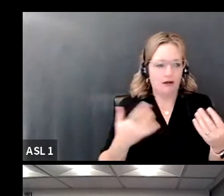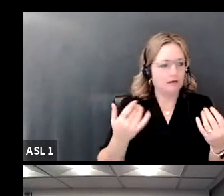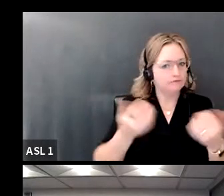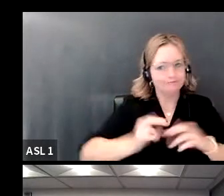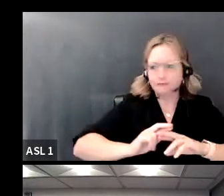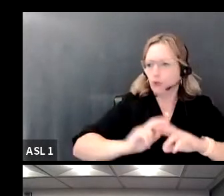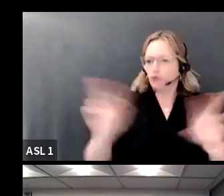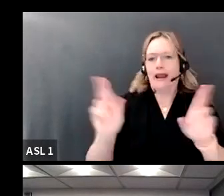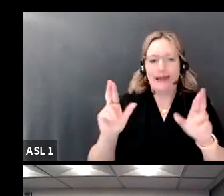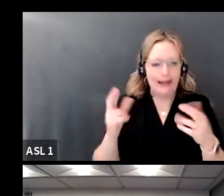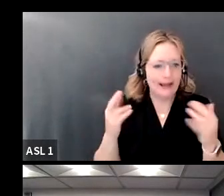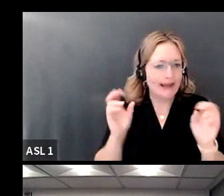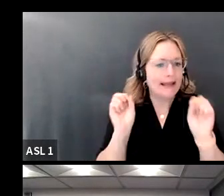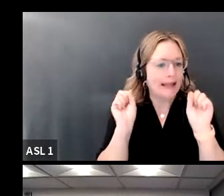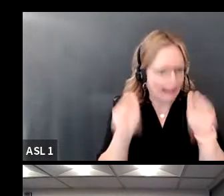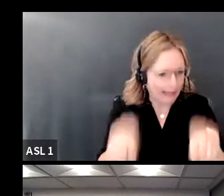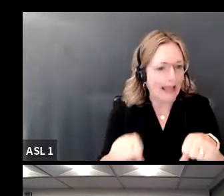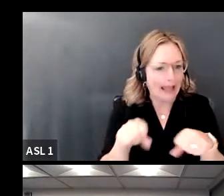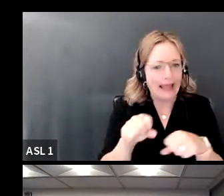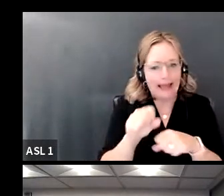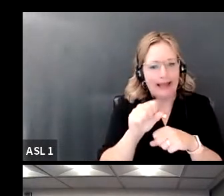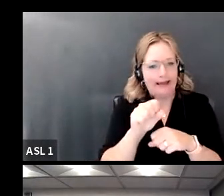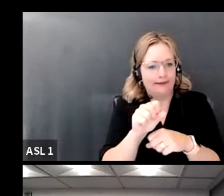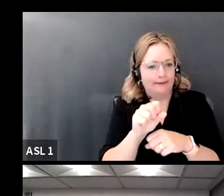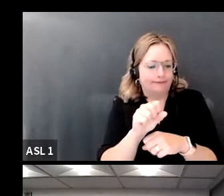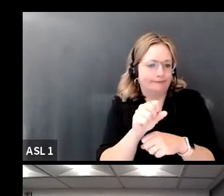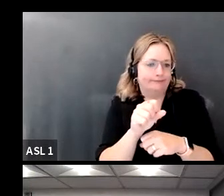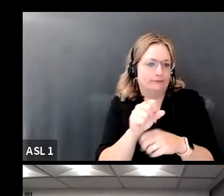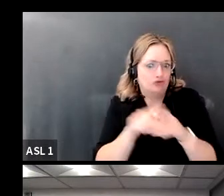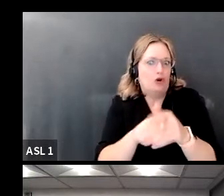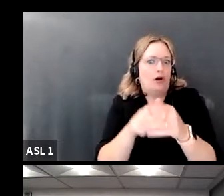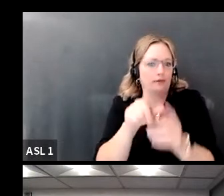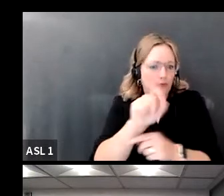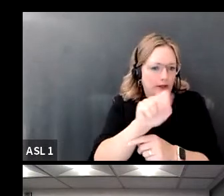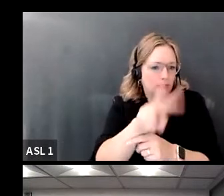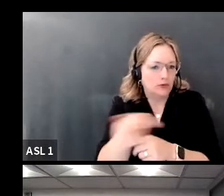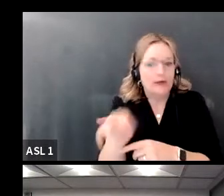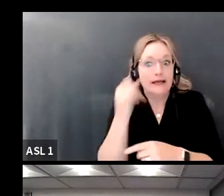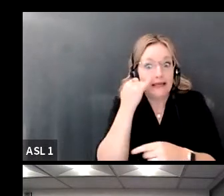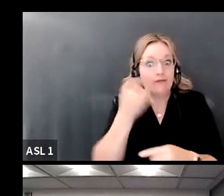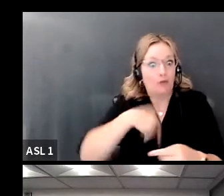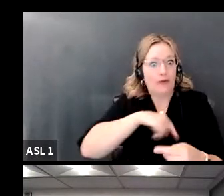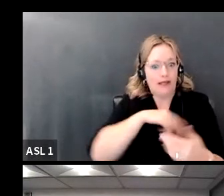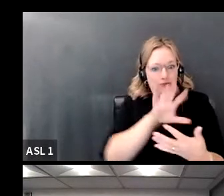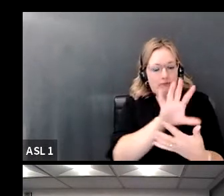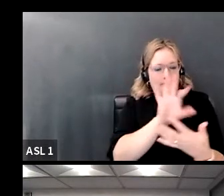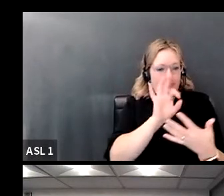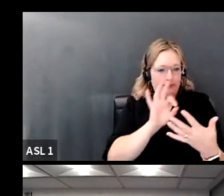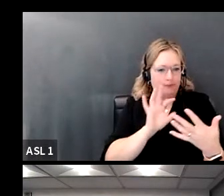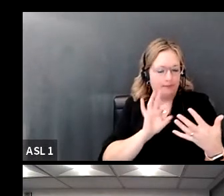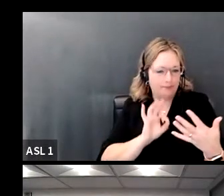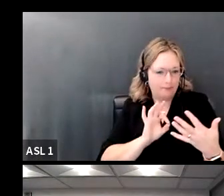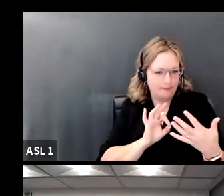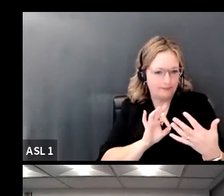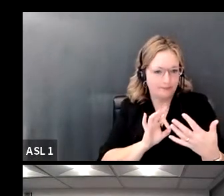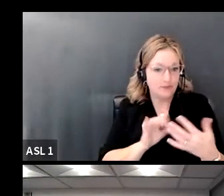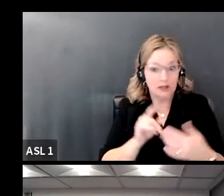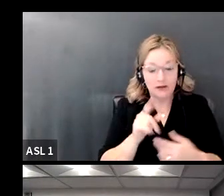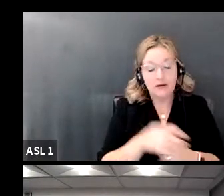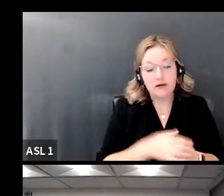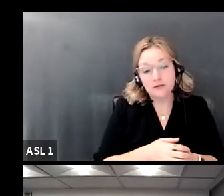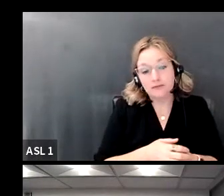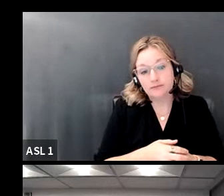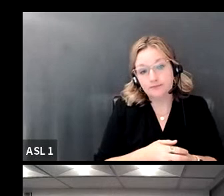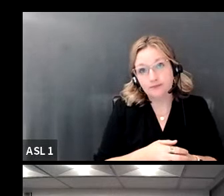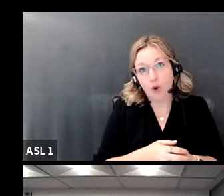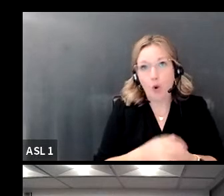early on in 2022 if we wanted to choose any of those options from the smargas border how many